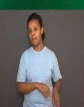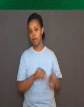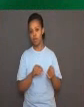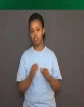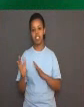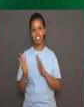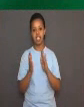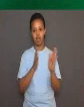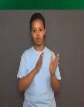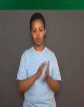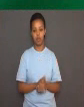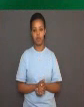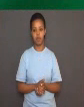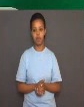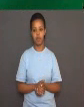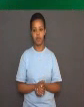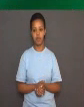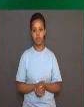Students, let's get ready.